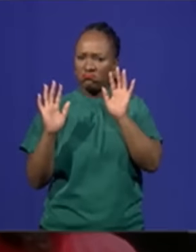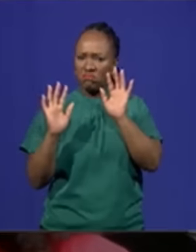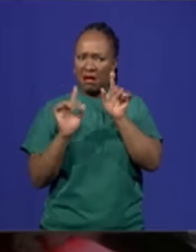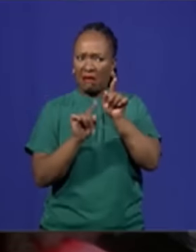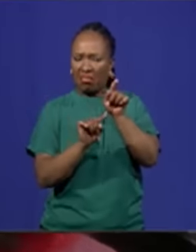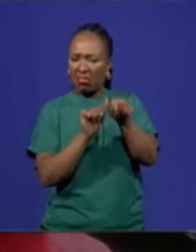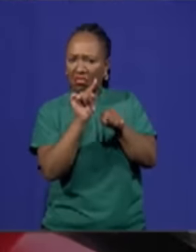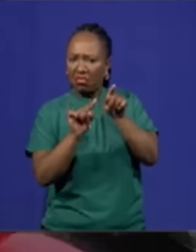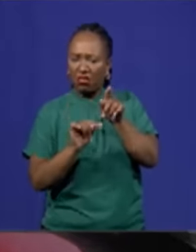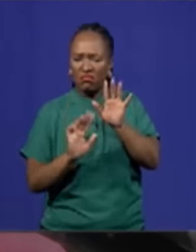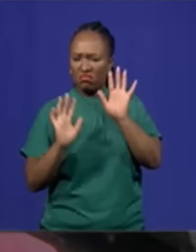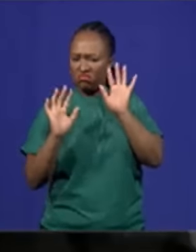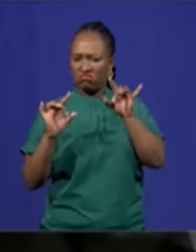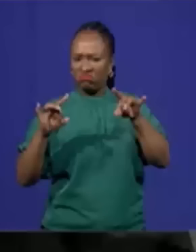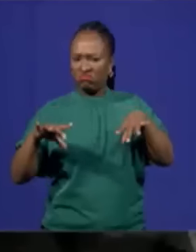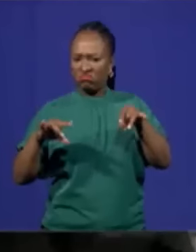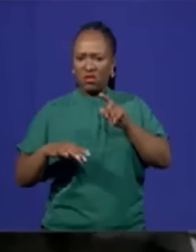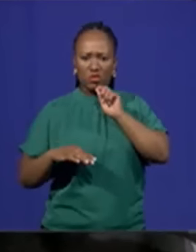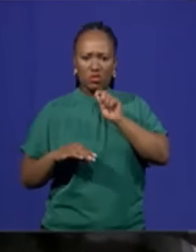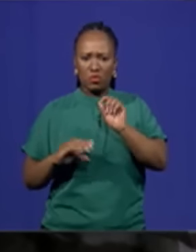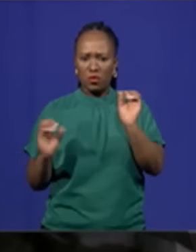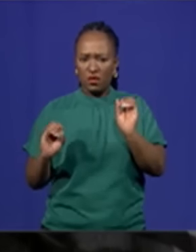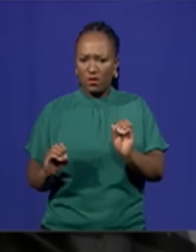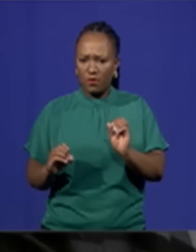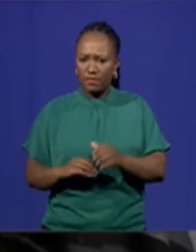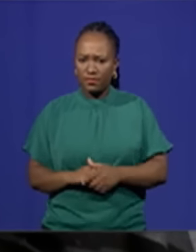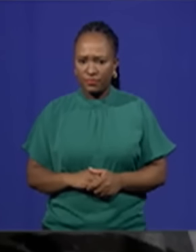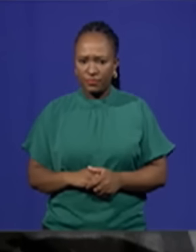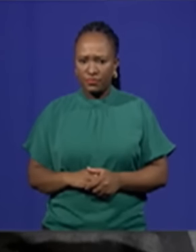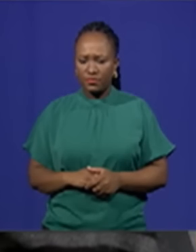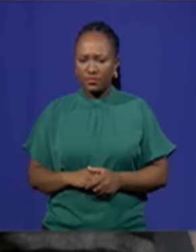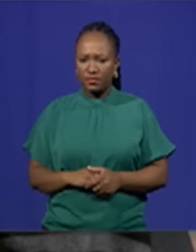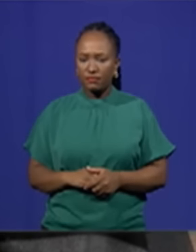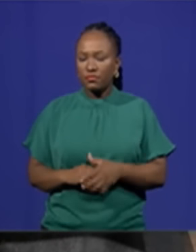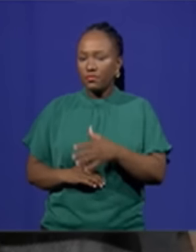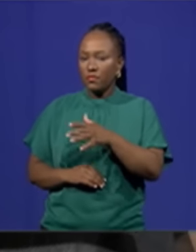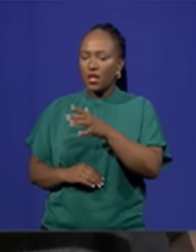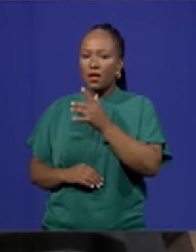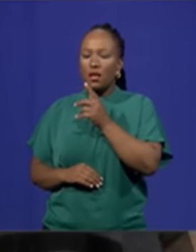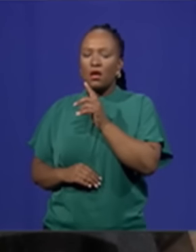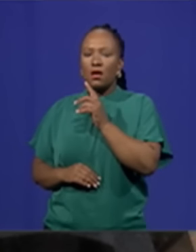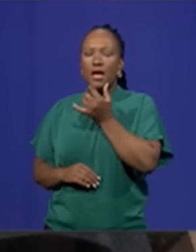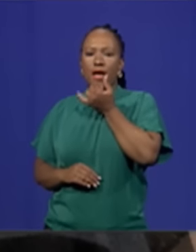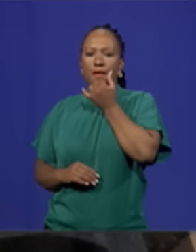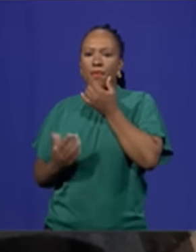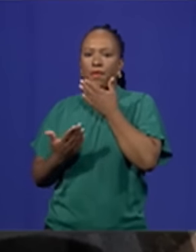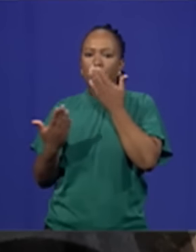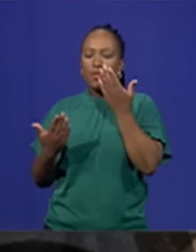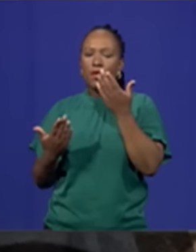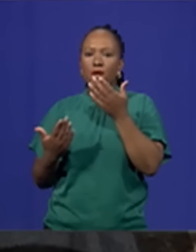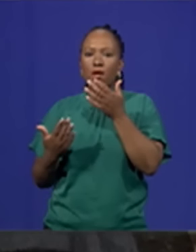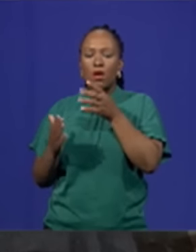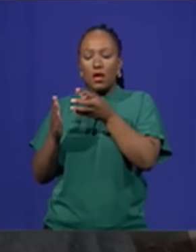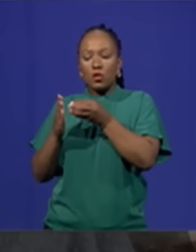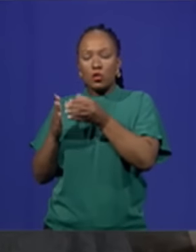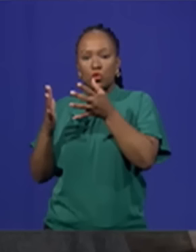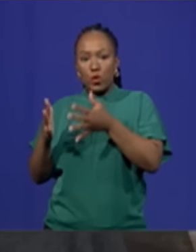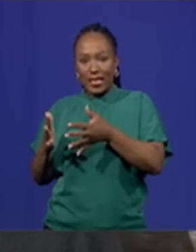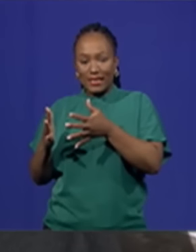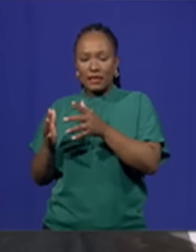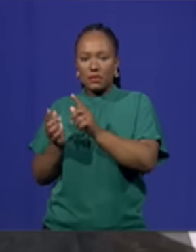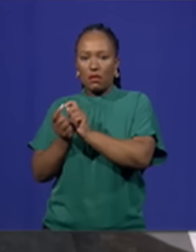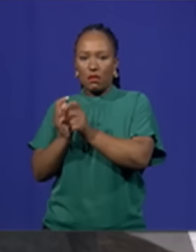tseno tsotlhe. They might be unhappy because a student was changed from a learnership which she